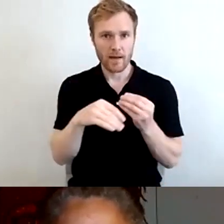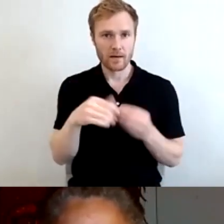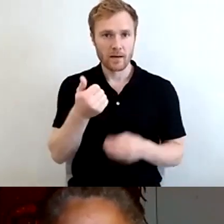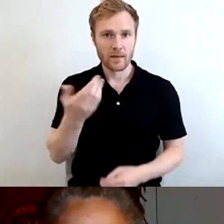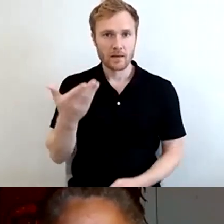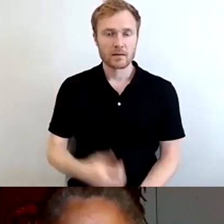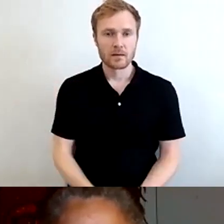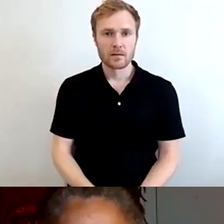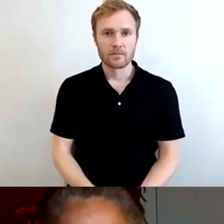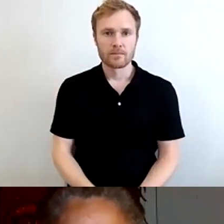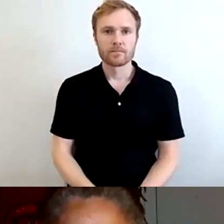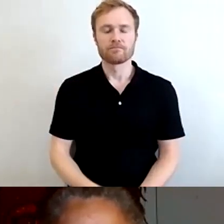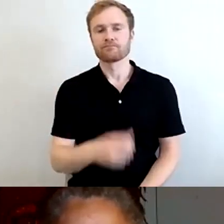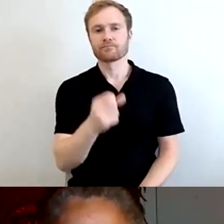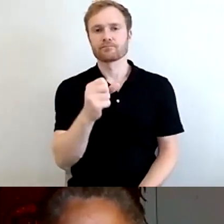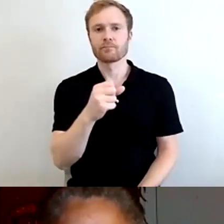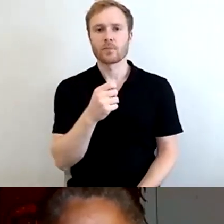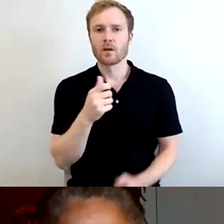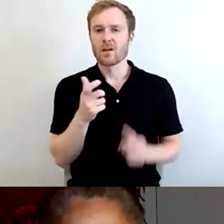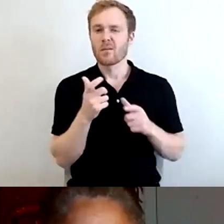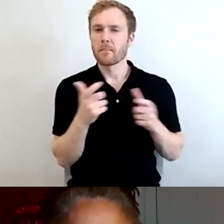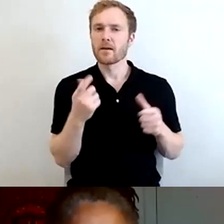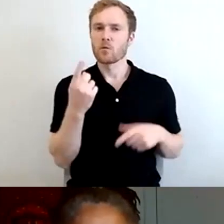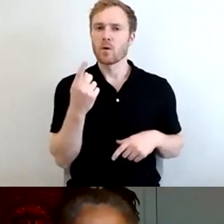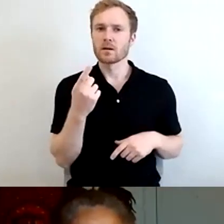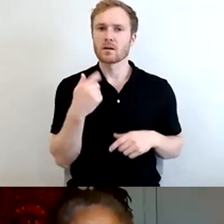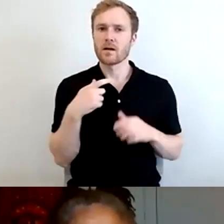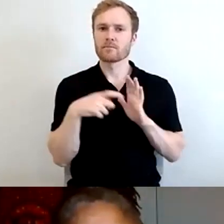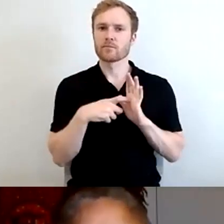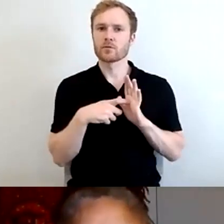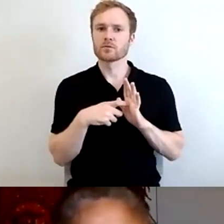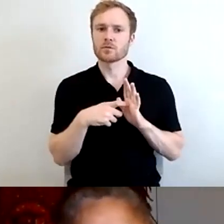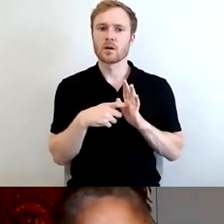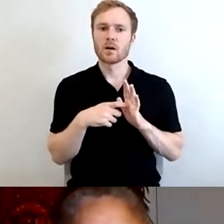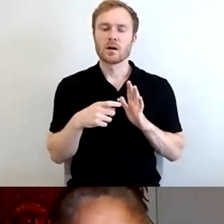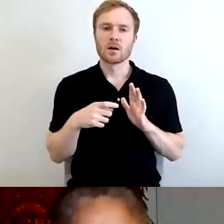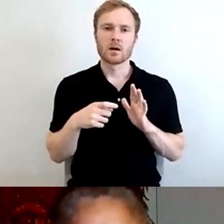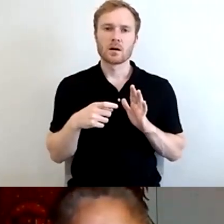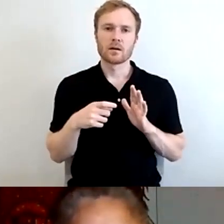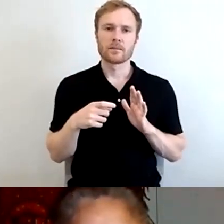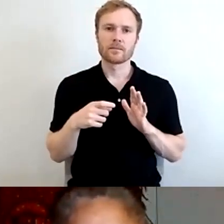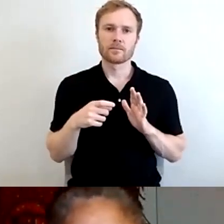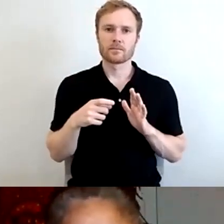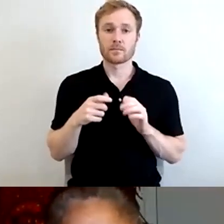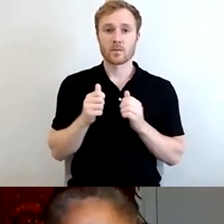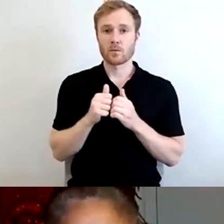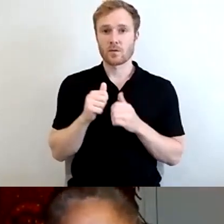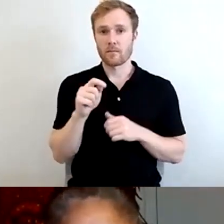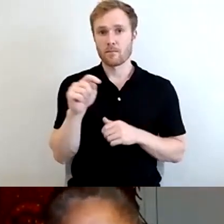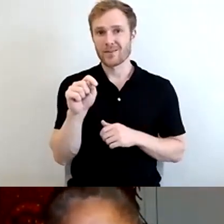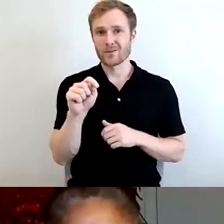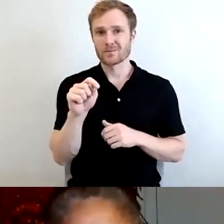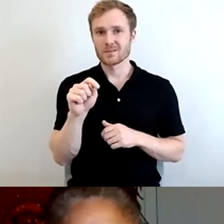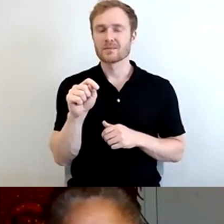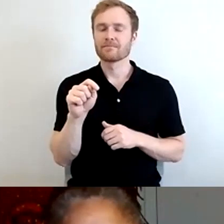Yeah, so the biggest one is that I'm noticing is with bathrooms, and the